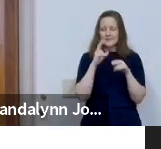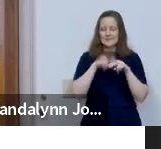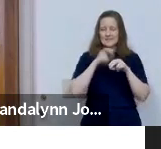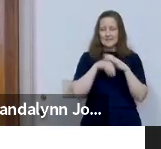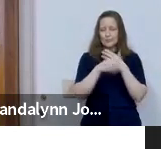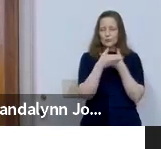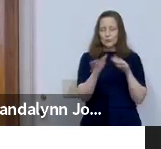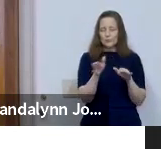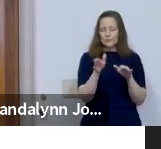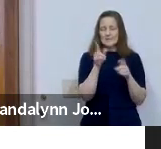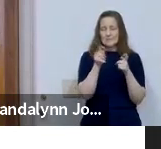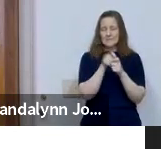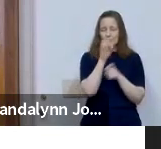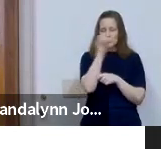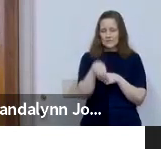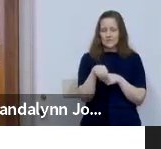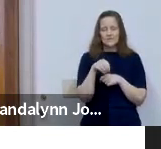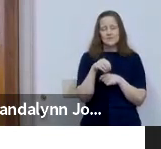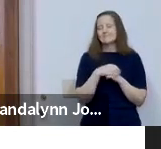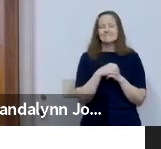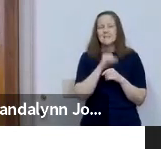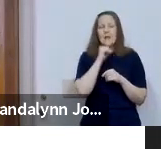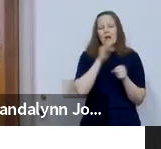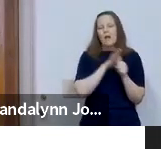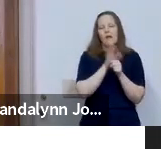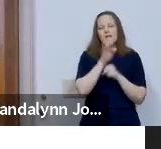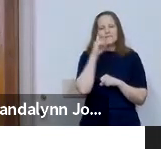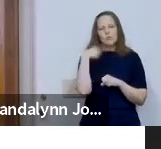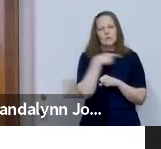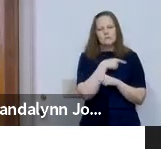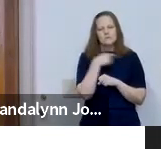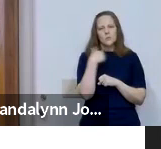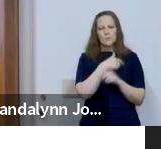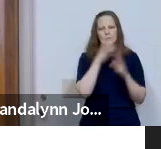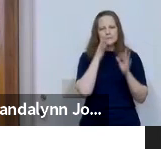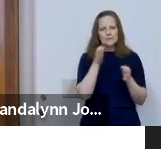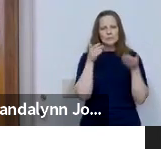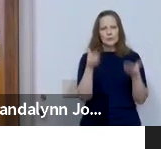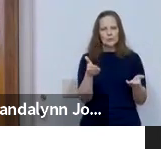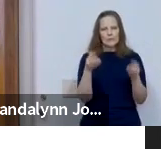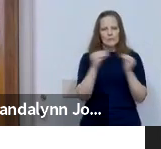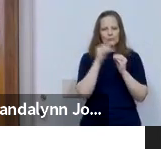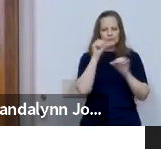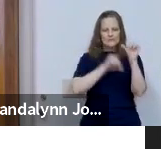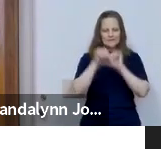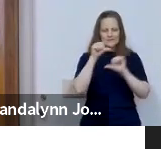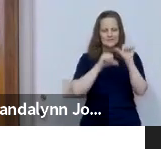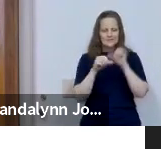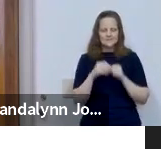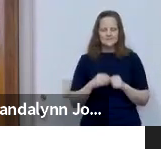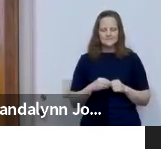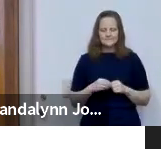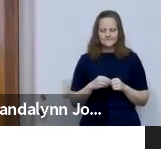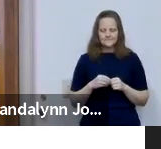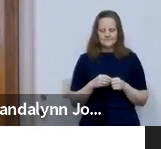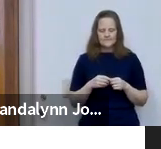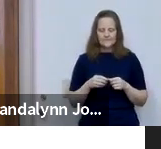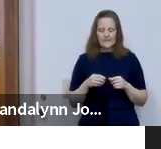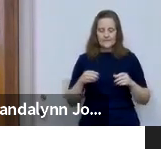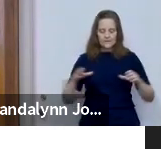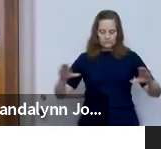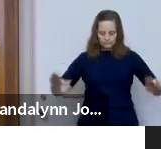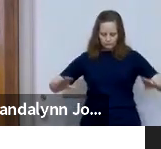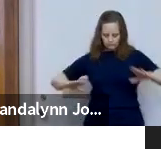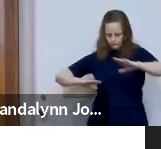by a certain percentage. That wasn't good enough for us. We decided to take it down and be more scientific and truly lay out the 6-foot